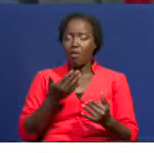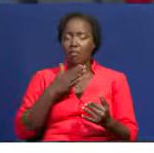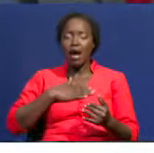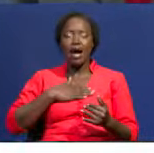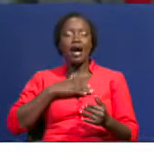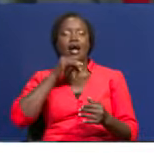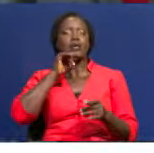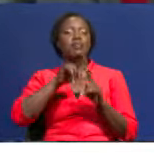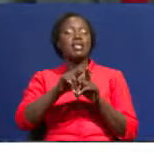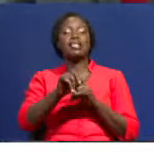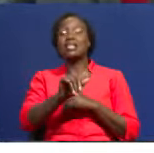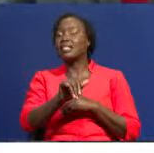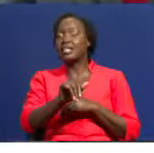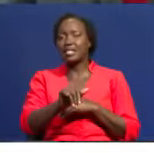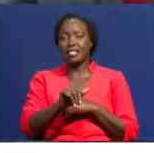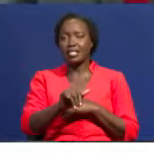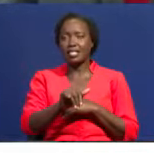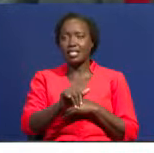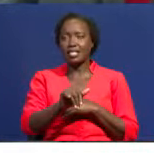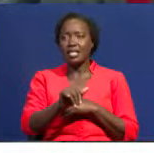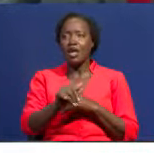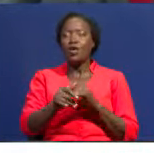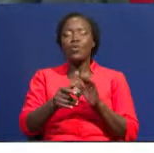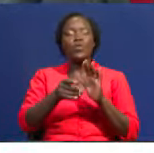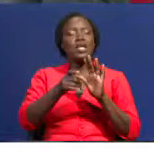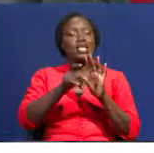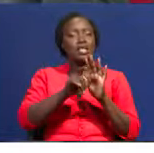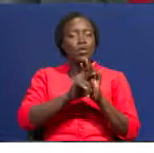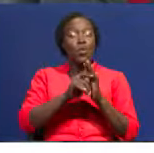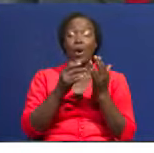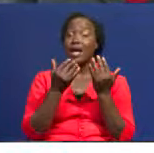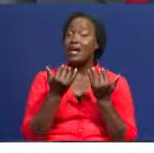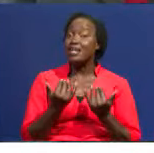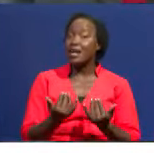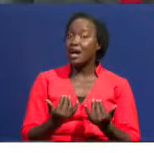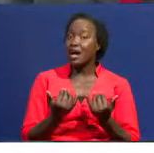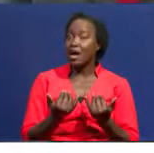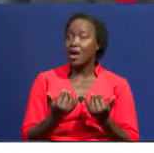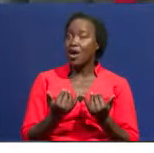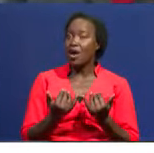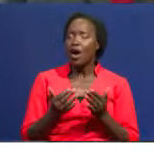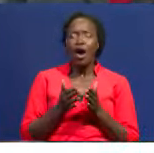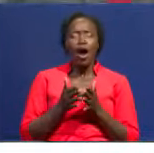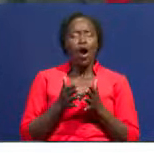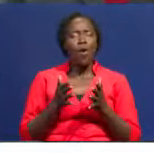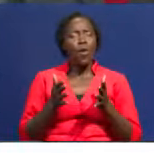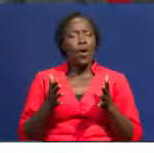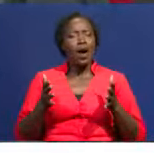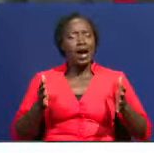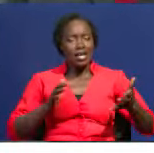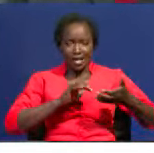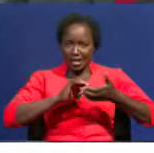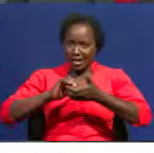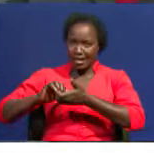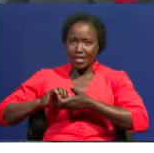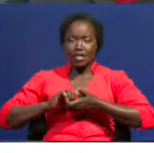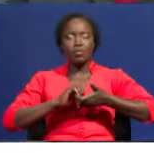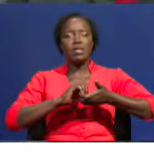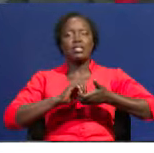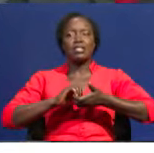that we require now a wider engagement,